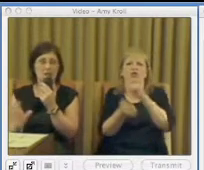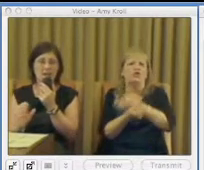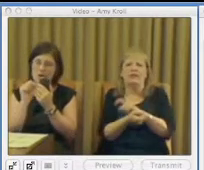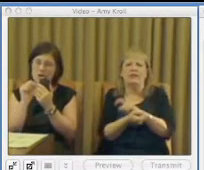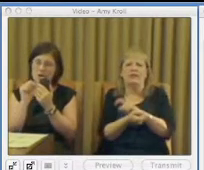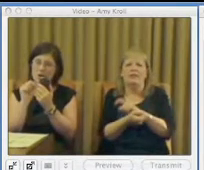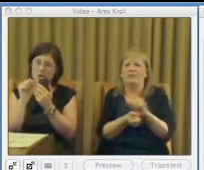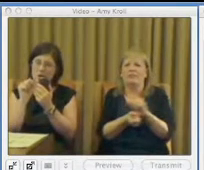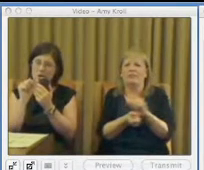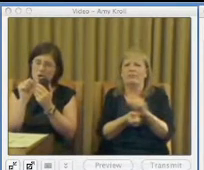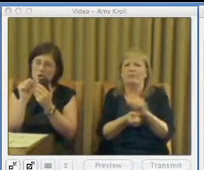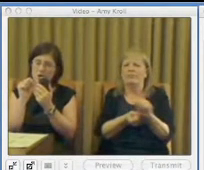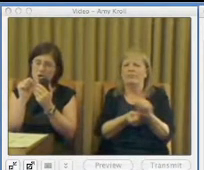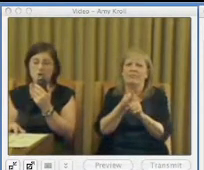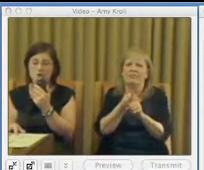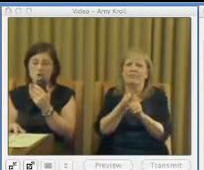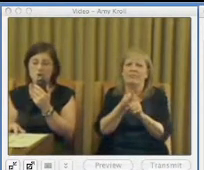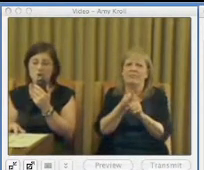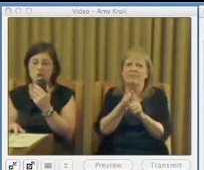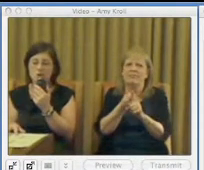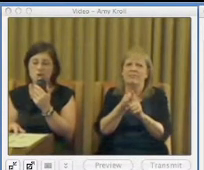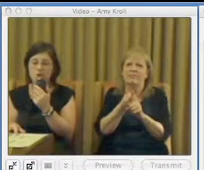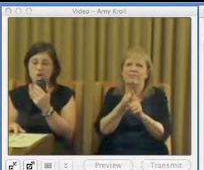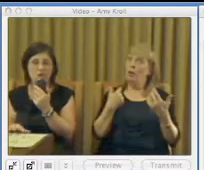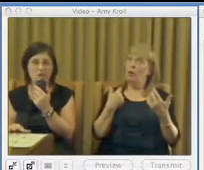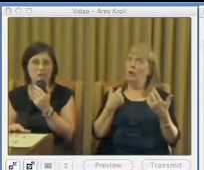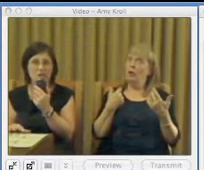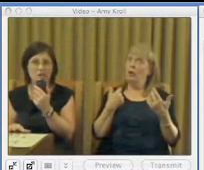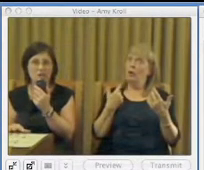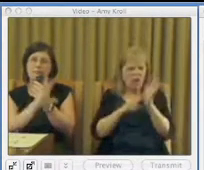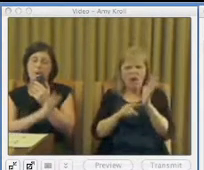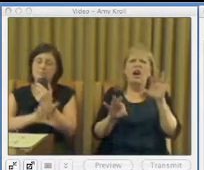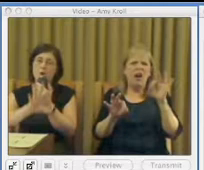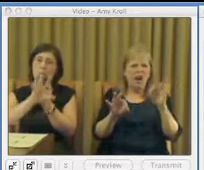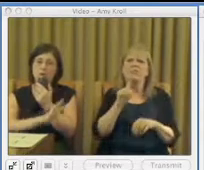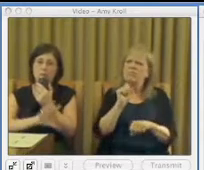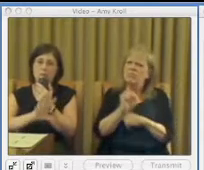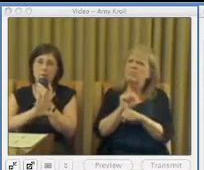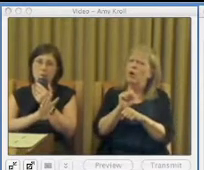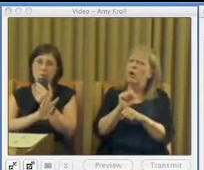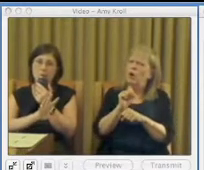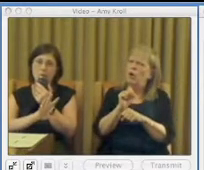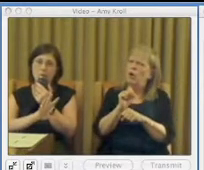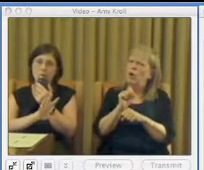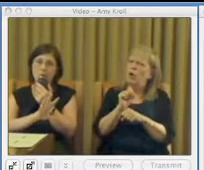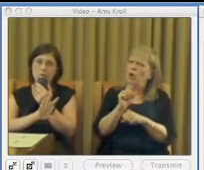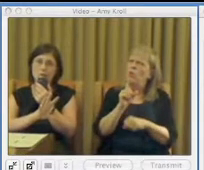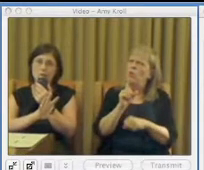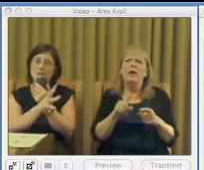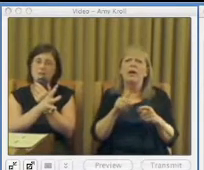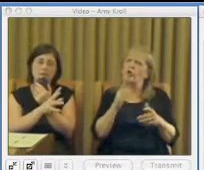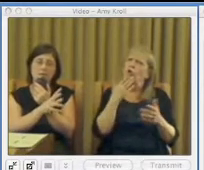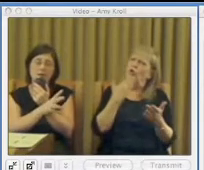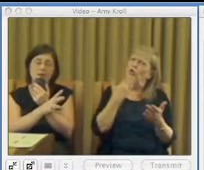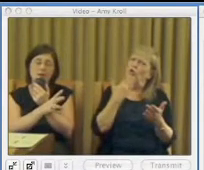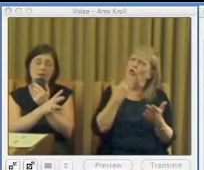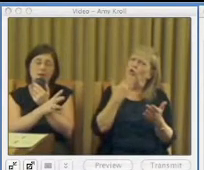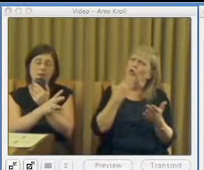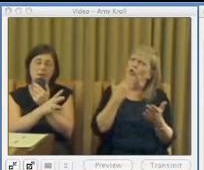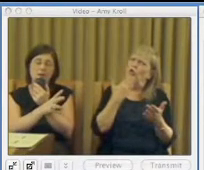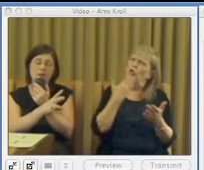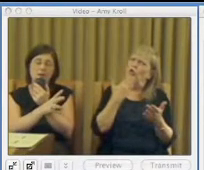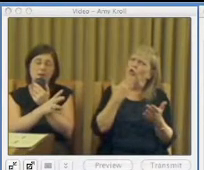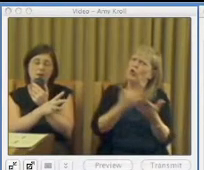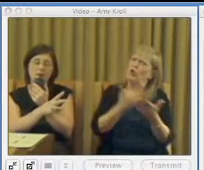So we've all recognised this. We've said, hey, look, this is good. We now have this knowledge that that previous conduit model, which we